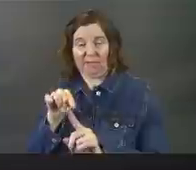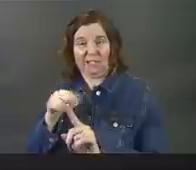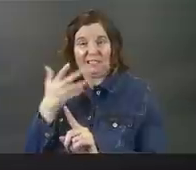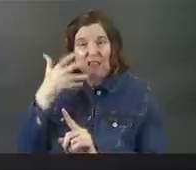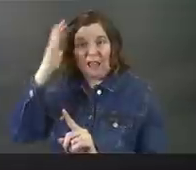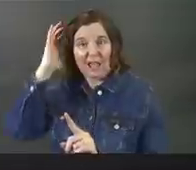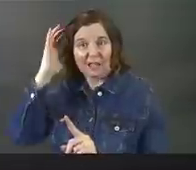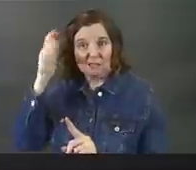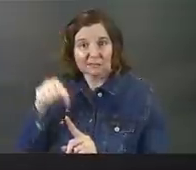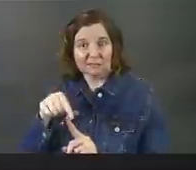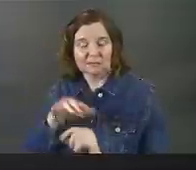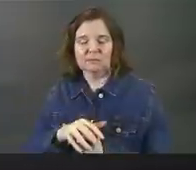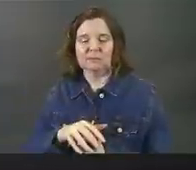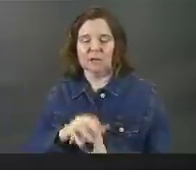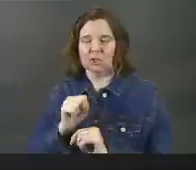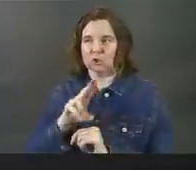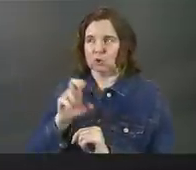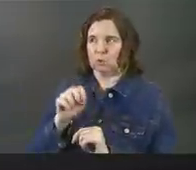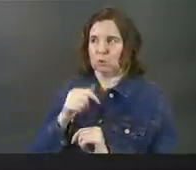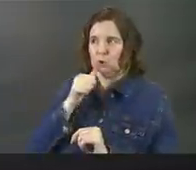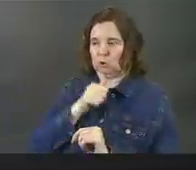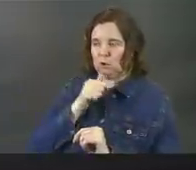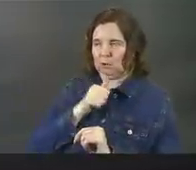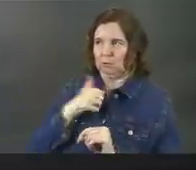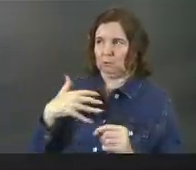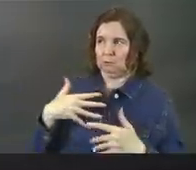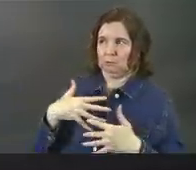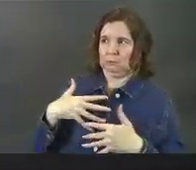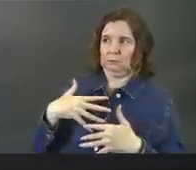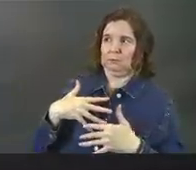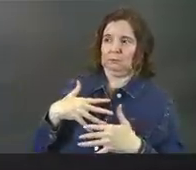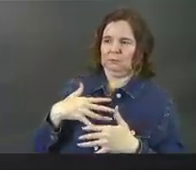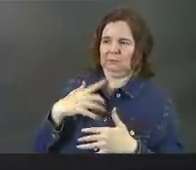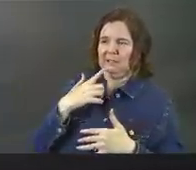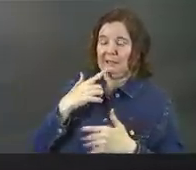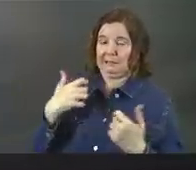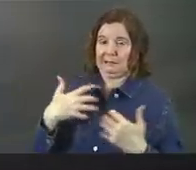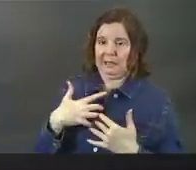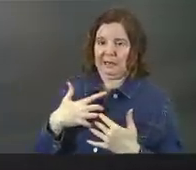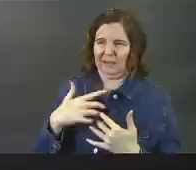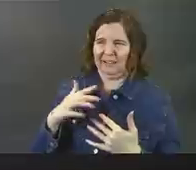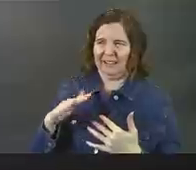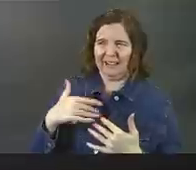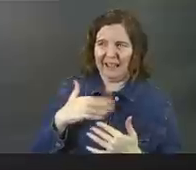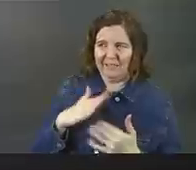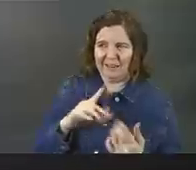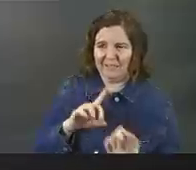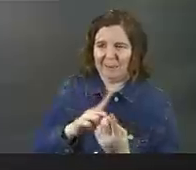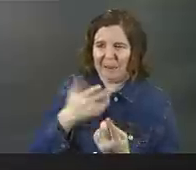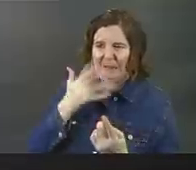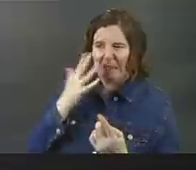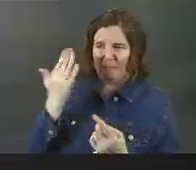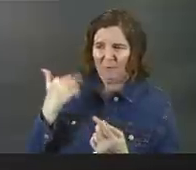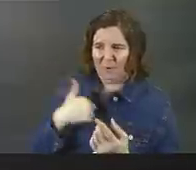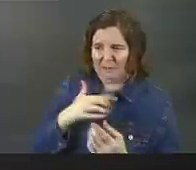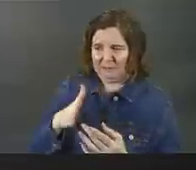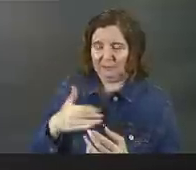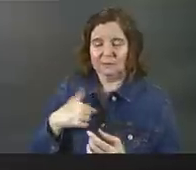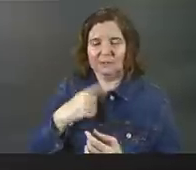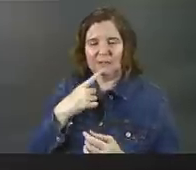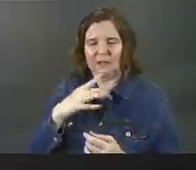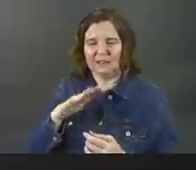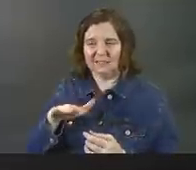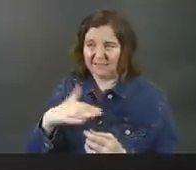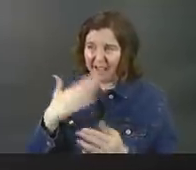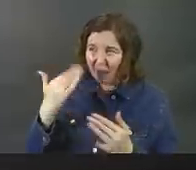is a lion, and Susan gets a little frightened, and she's a little scared, you know, she's like, I've never met a lion before, and she says